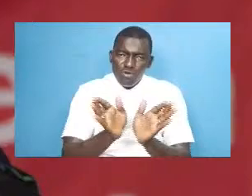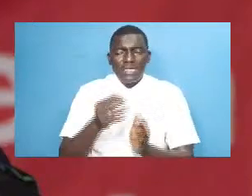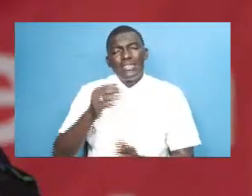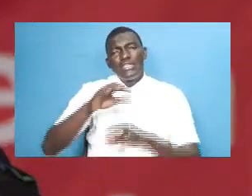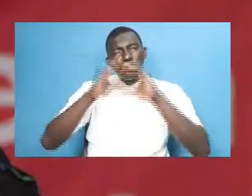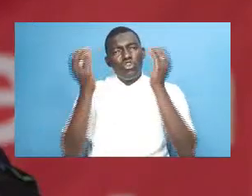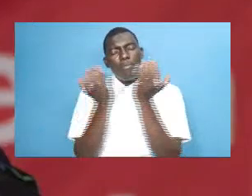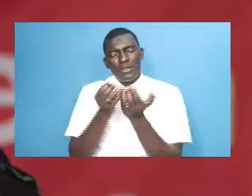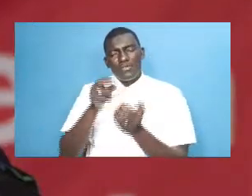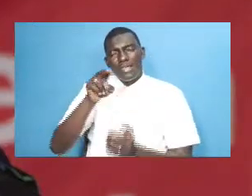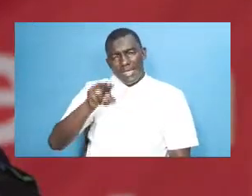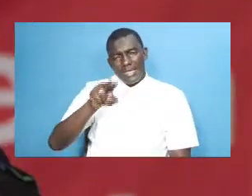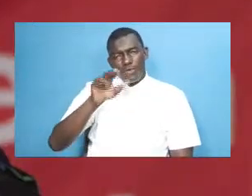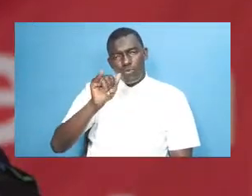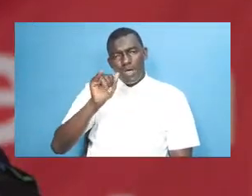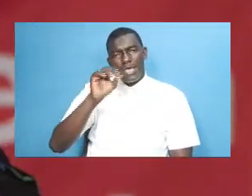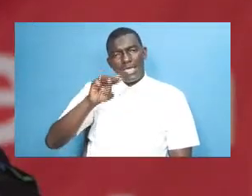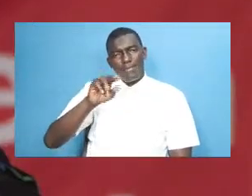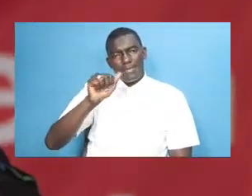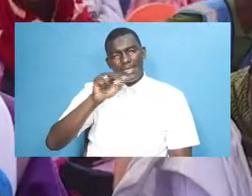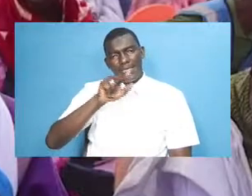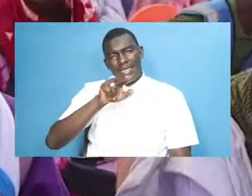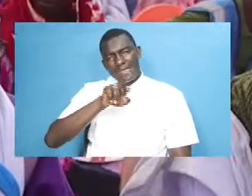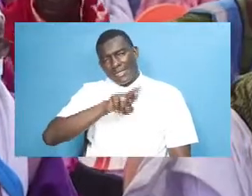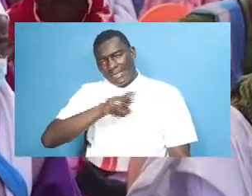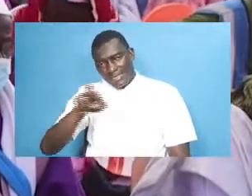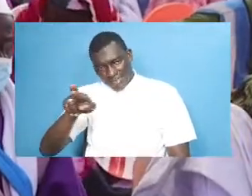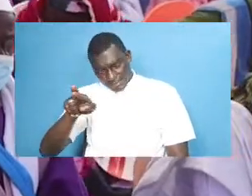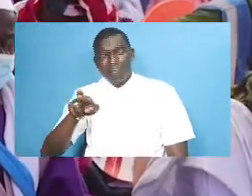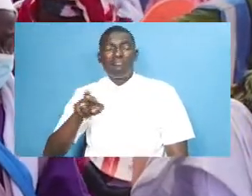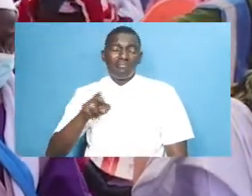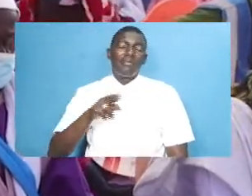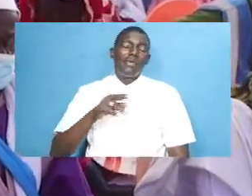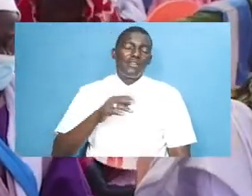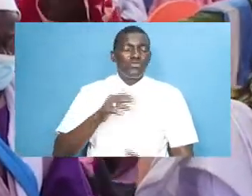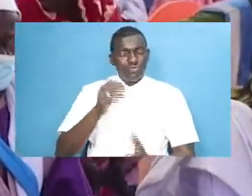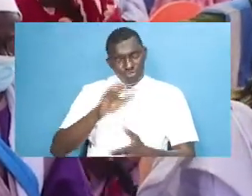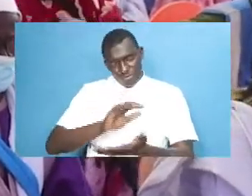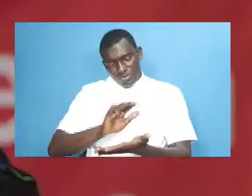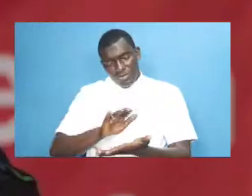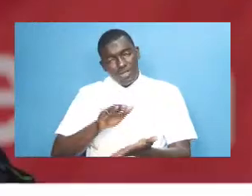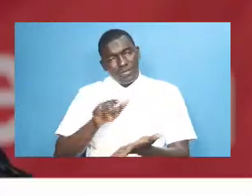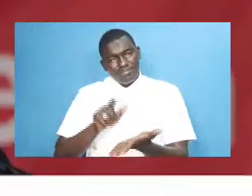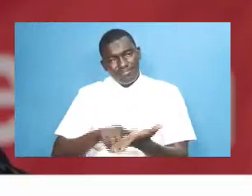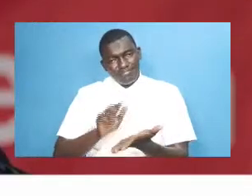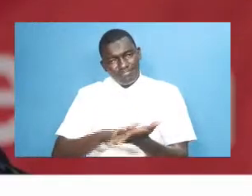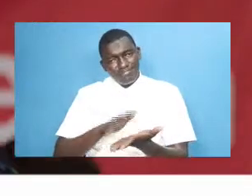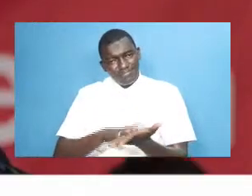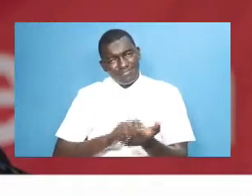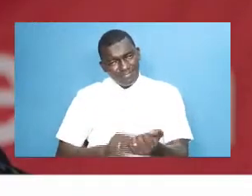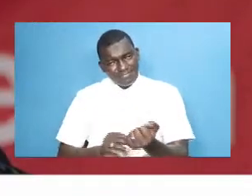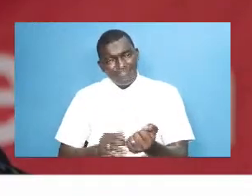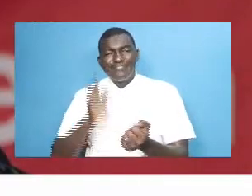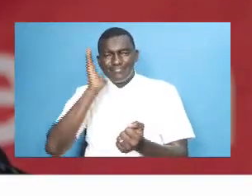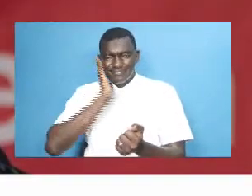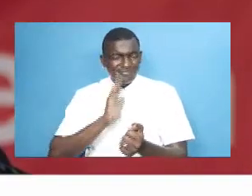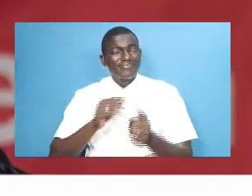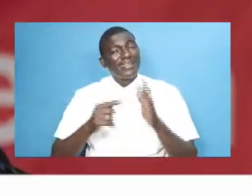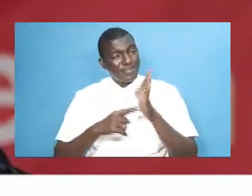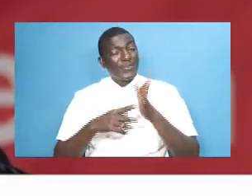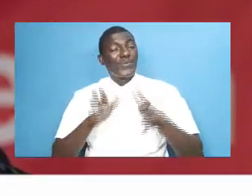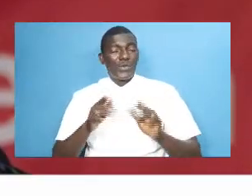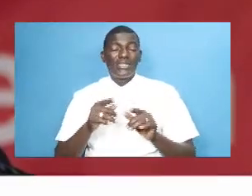the facility. It is indeed a blessing of the people of Nyamanar to have the solar mini-grid, and this